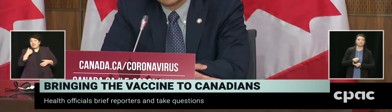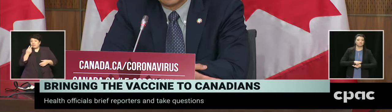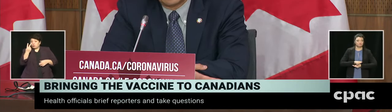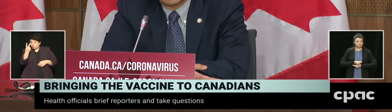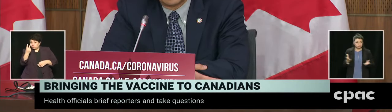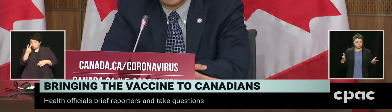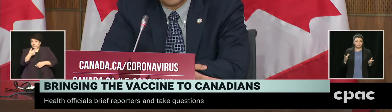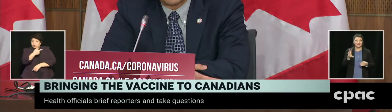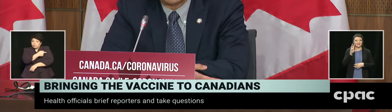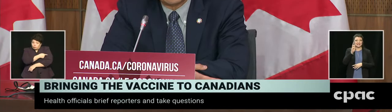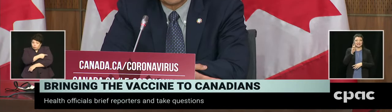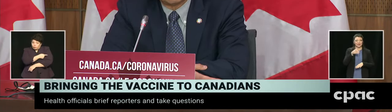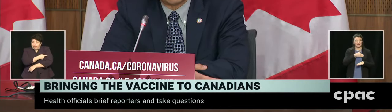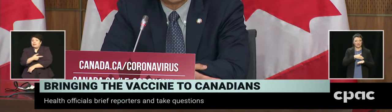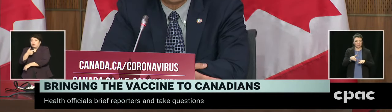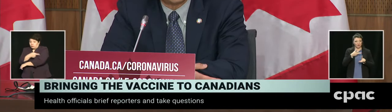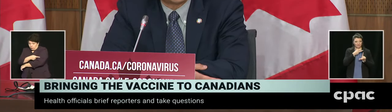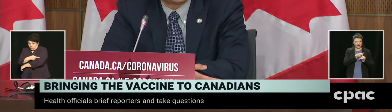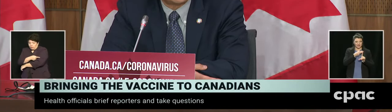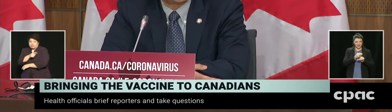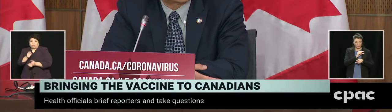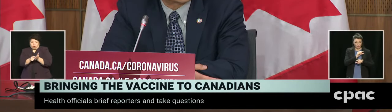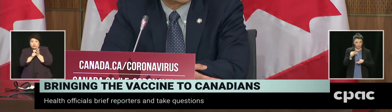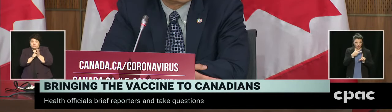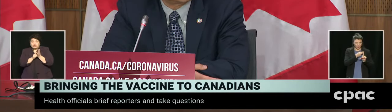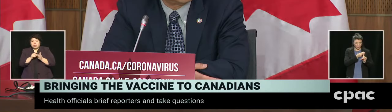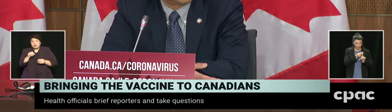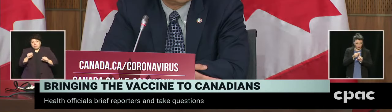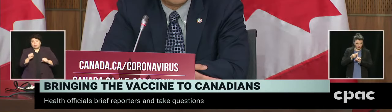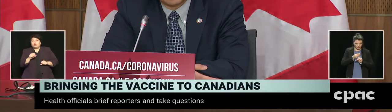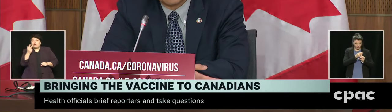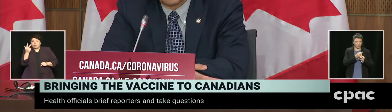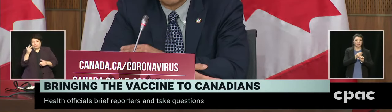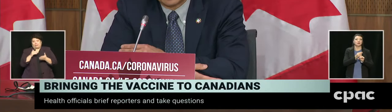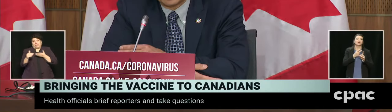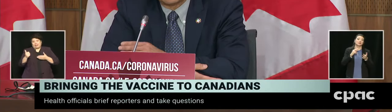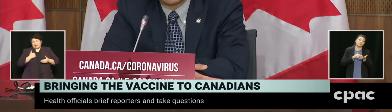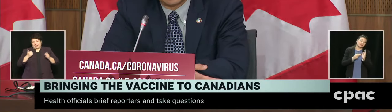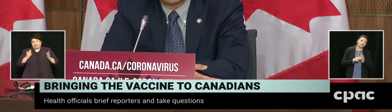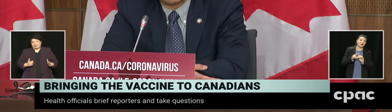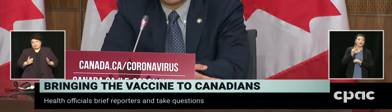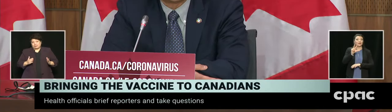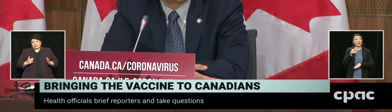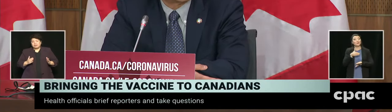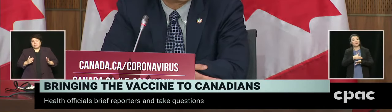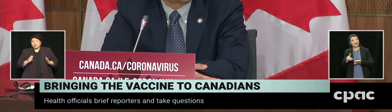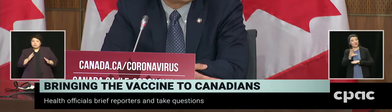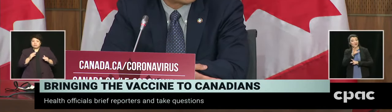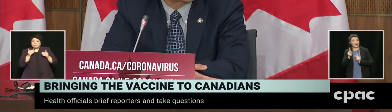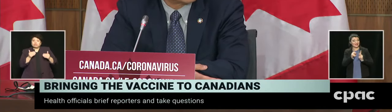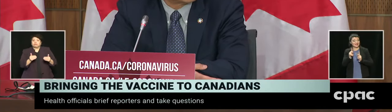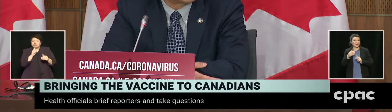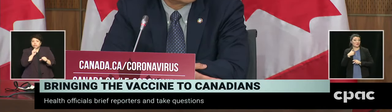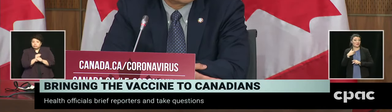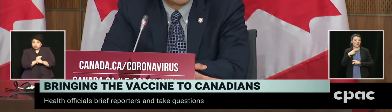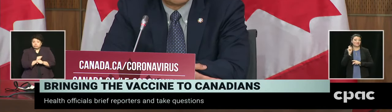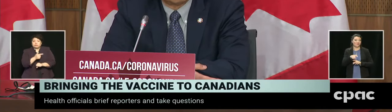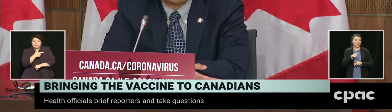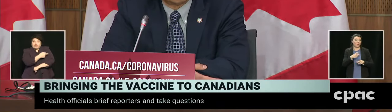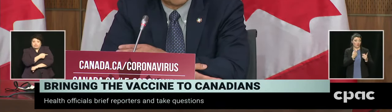at a population of about 3 million Canadians being sort of at the beginning to be vaccinated.